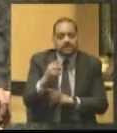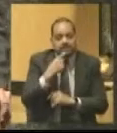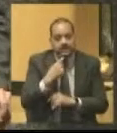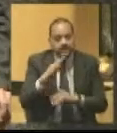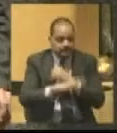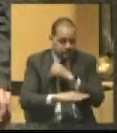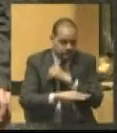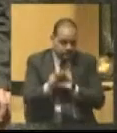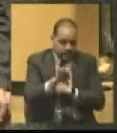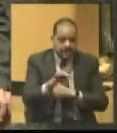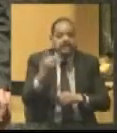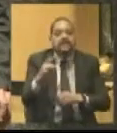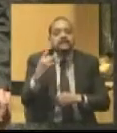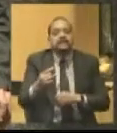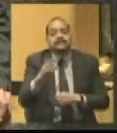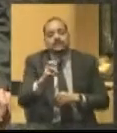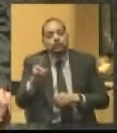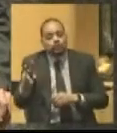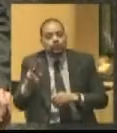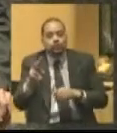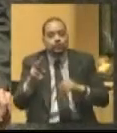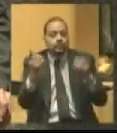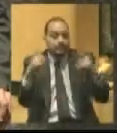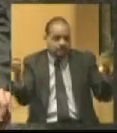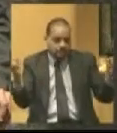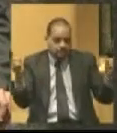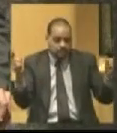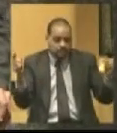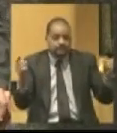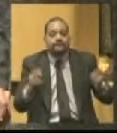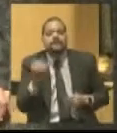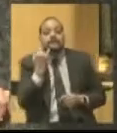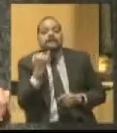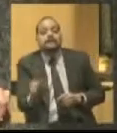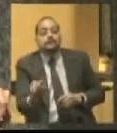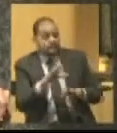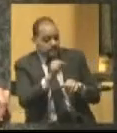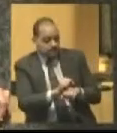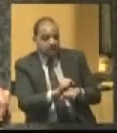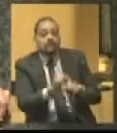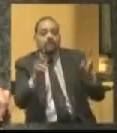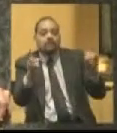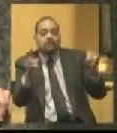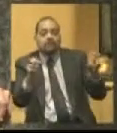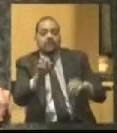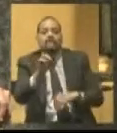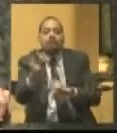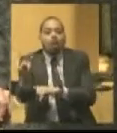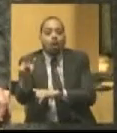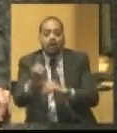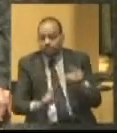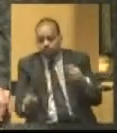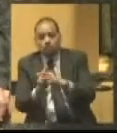quote, not to return to slavery those slaves who fall necessarily into our hands in the course of the war, but Union soldiers were,